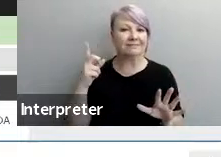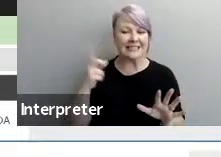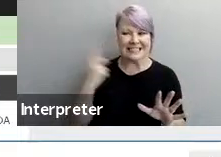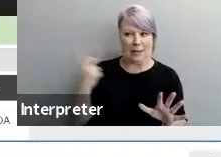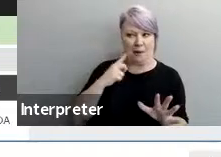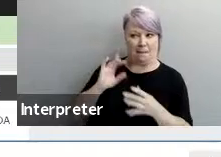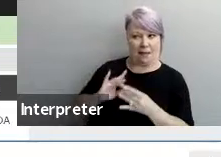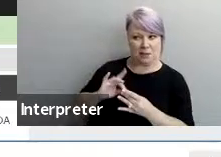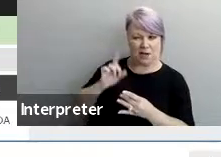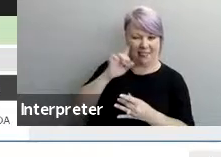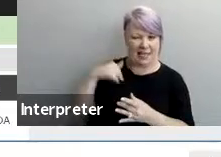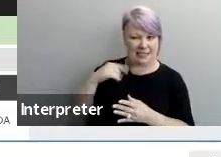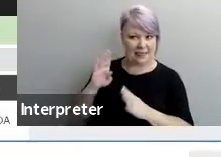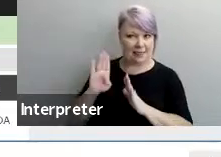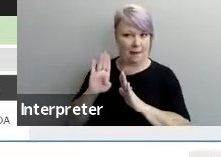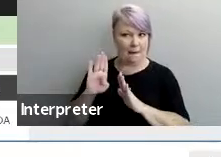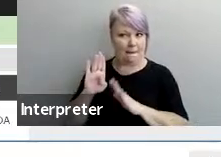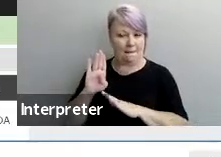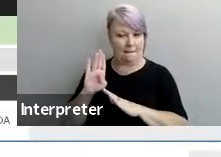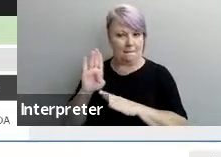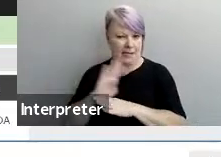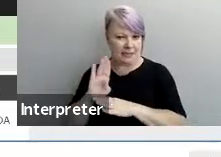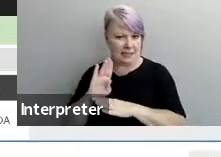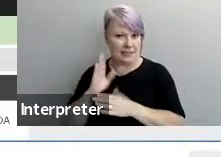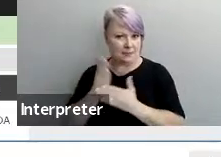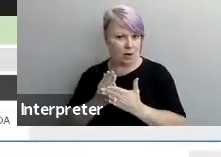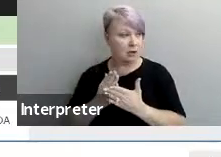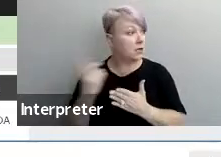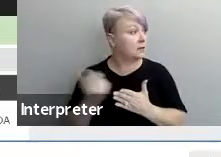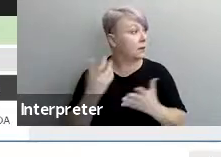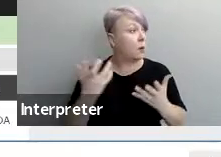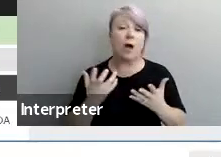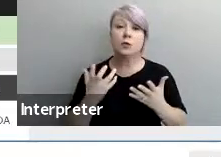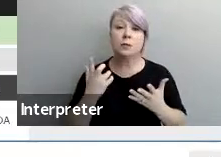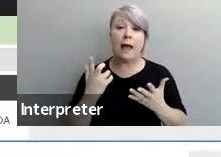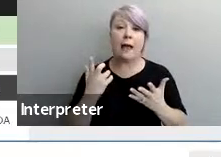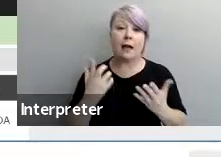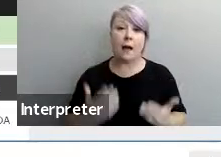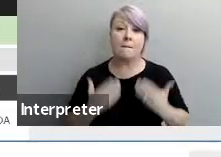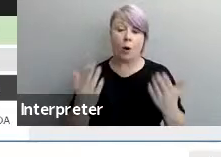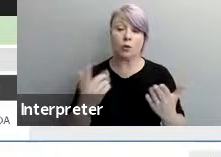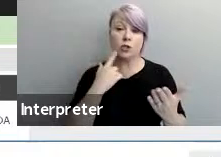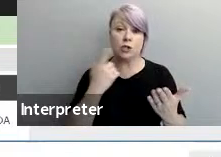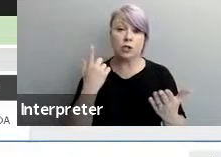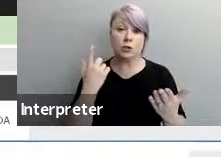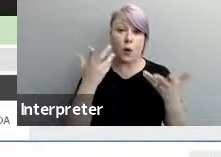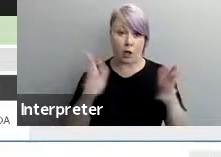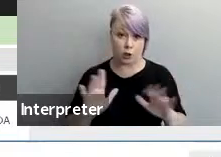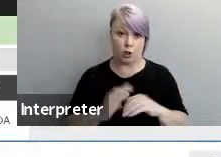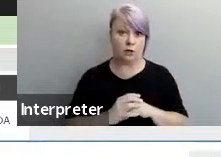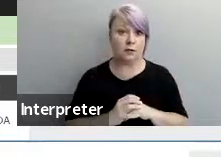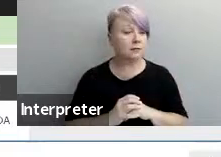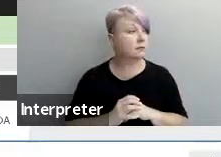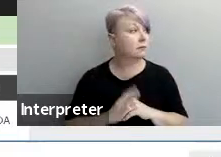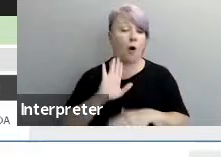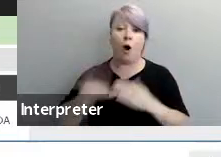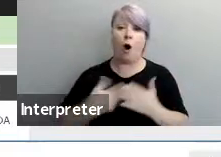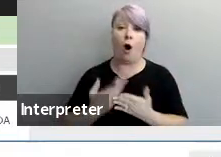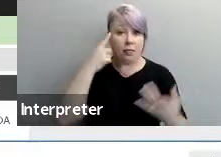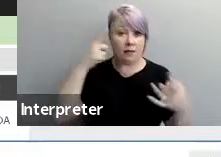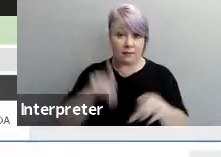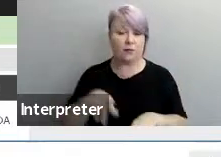All right. Would someone like to make a motion to adjourn? So moved. Second. All in